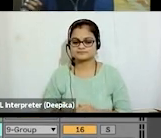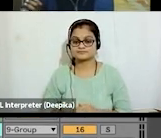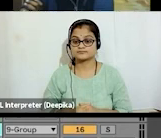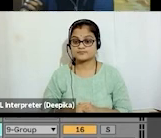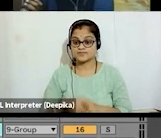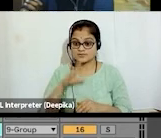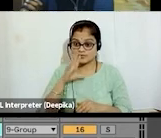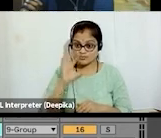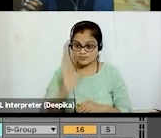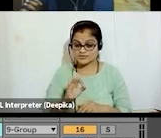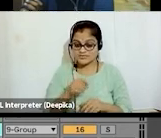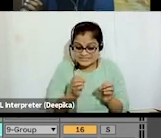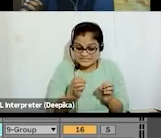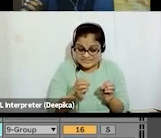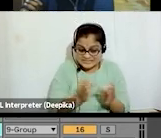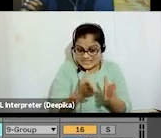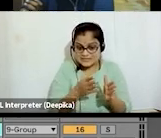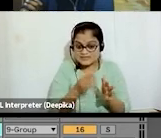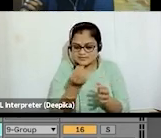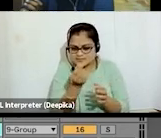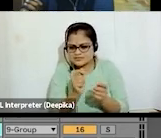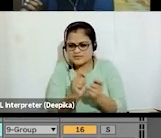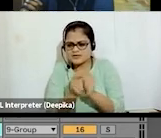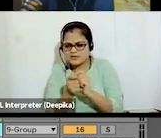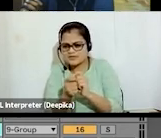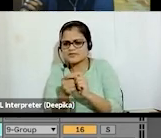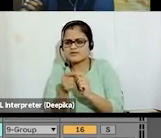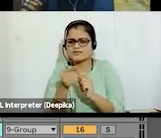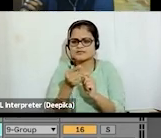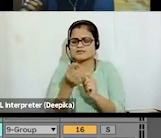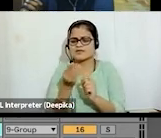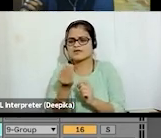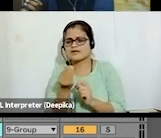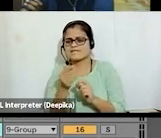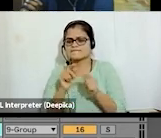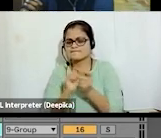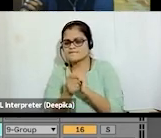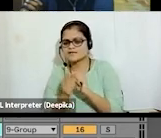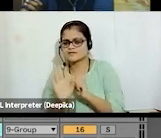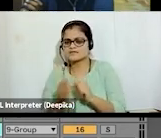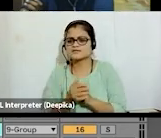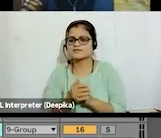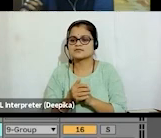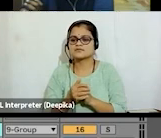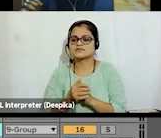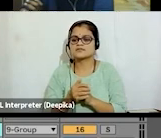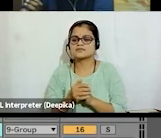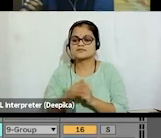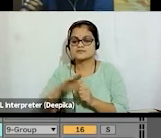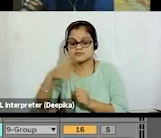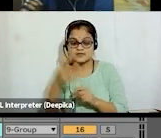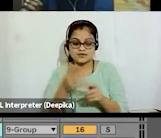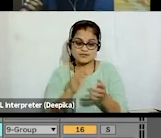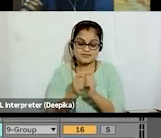But the start of the sample keeps changing because I've set an LFO internally to. It's got this cool feature where you can change the